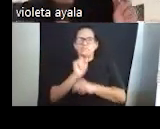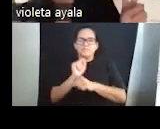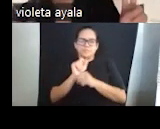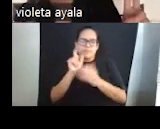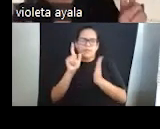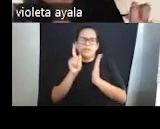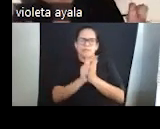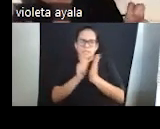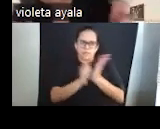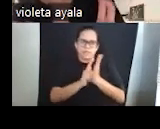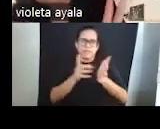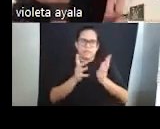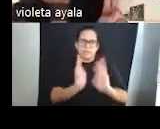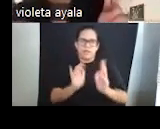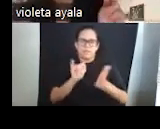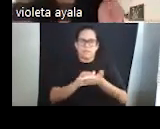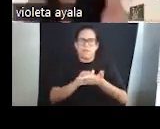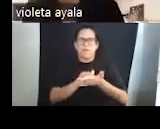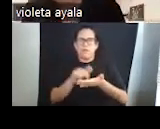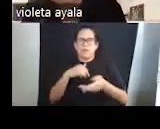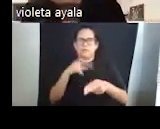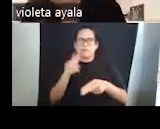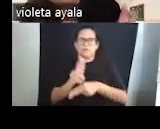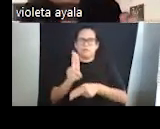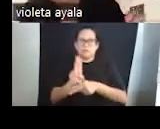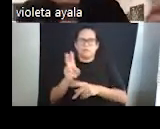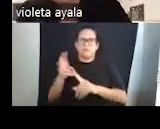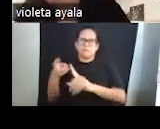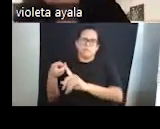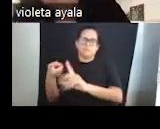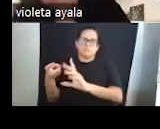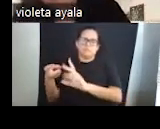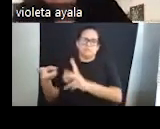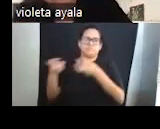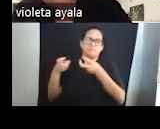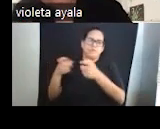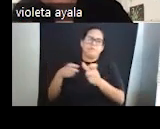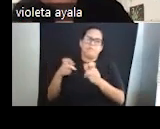it's legally allowed that I use extractivism against the people,